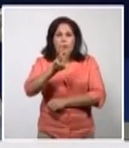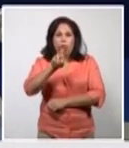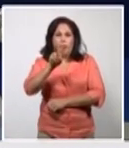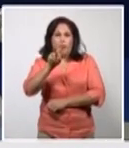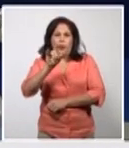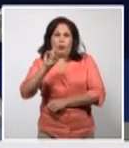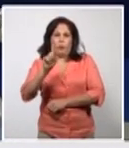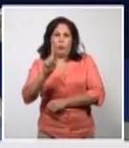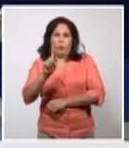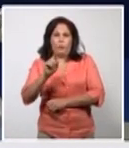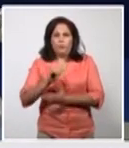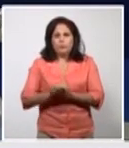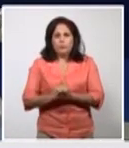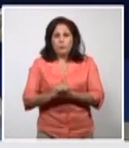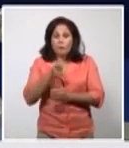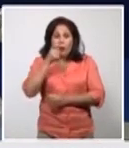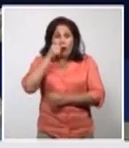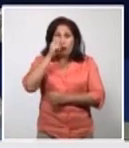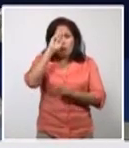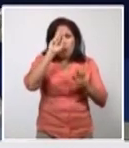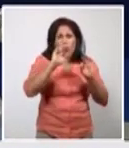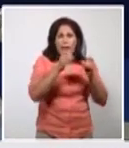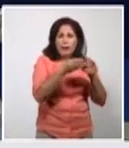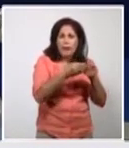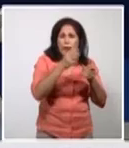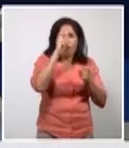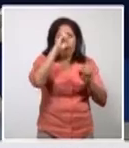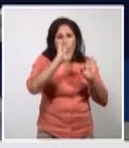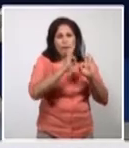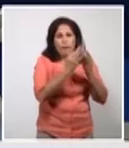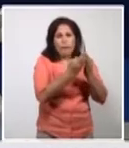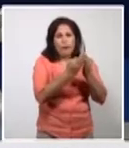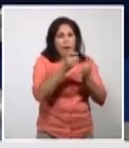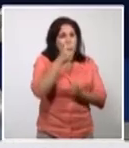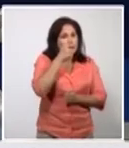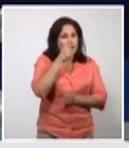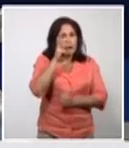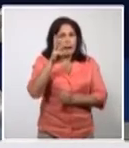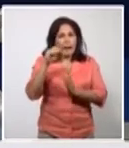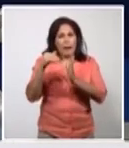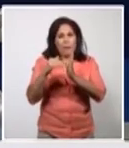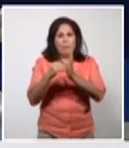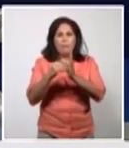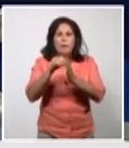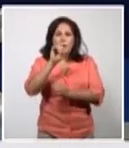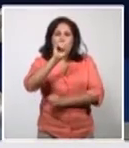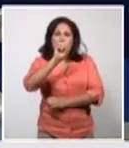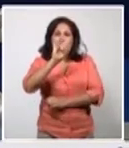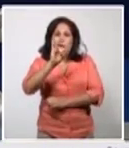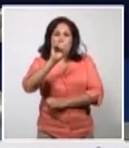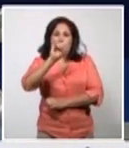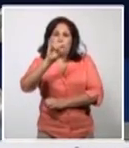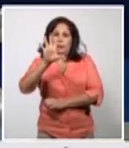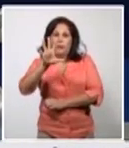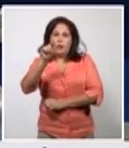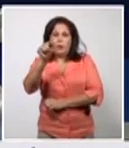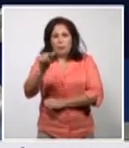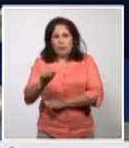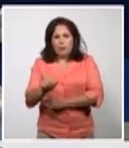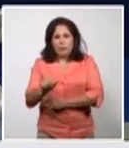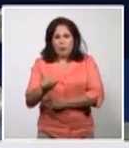639 and 321 confirmed cases. In primary healthcare, we have